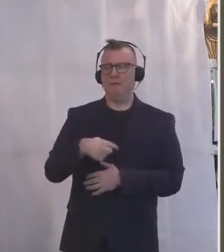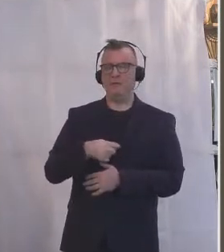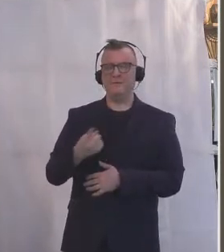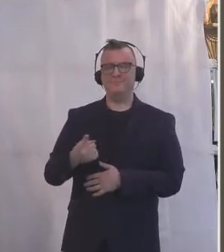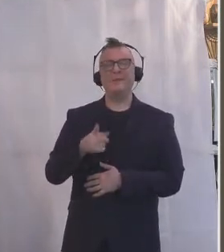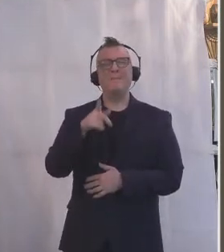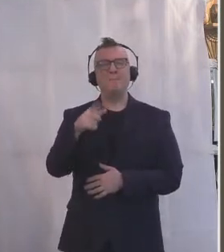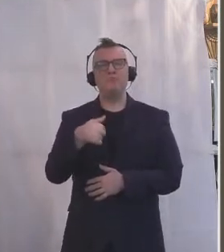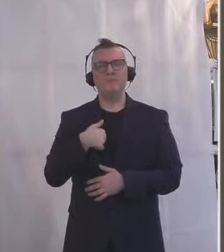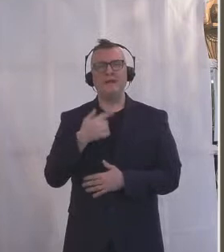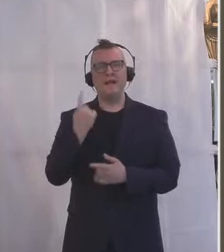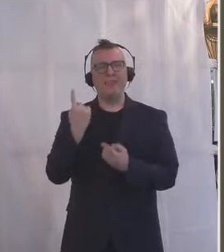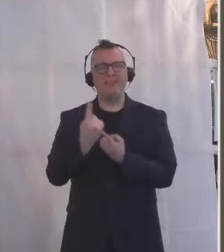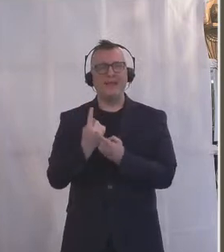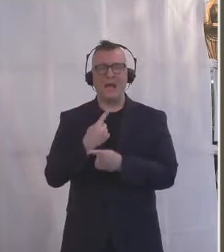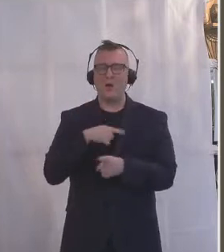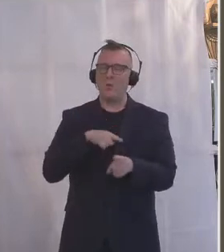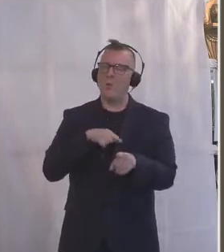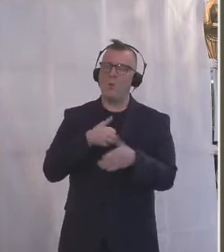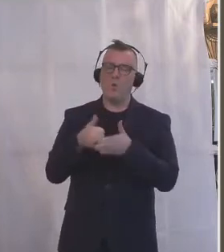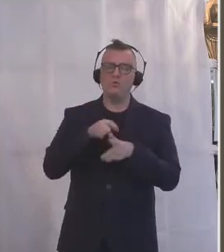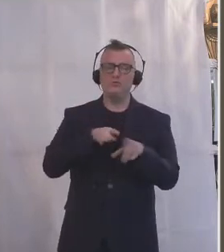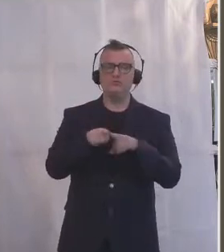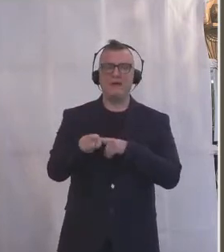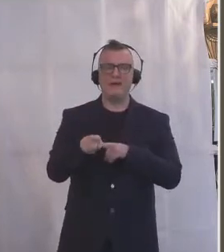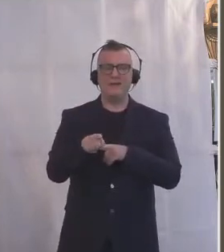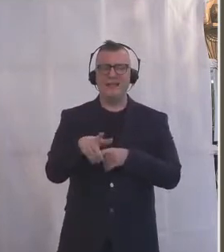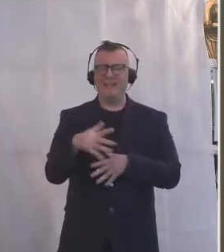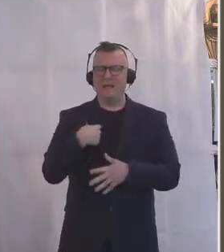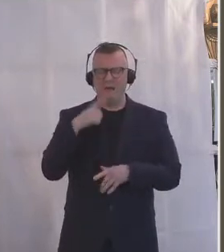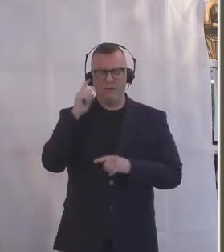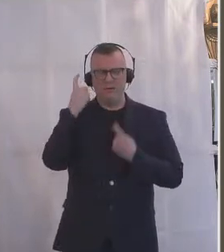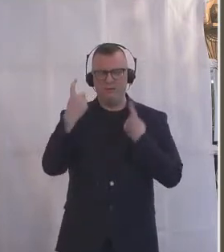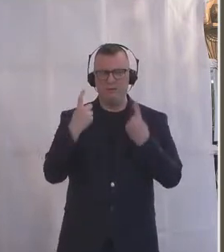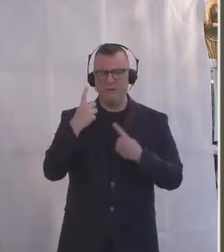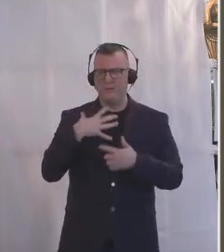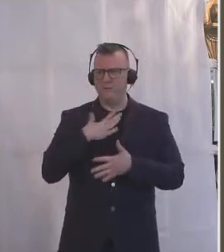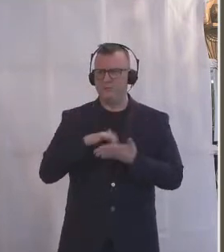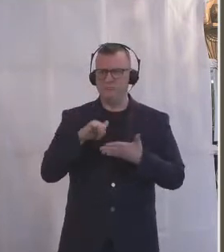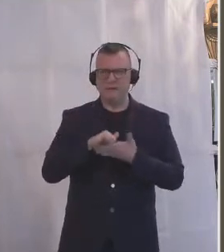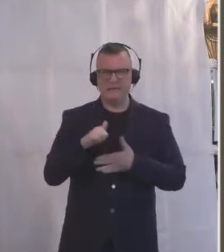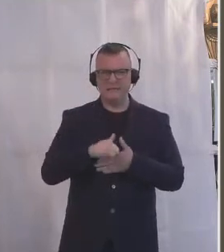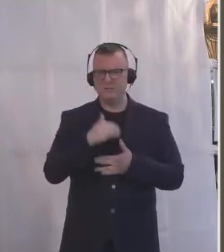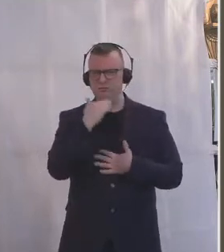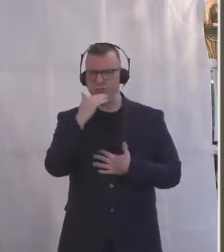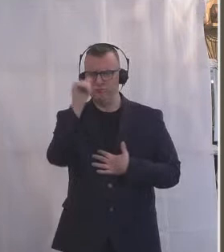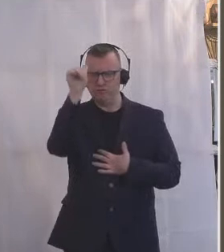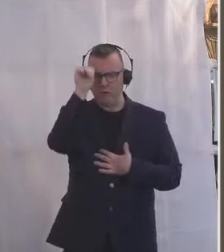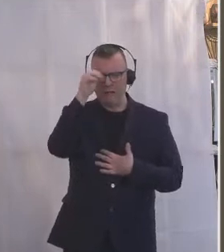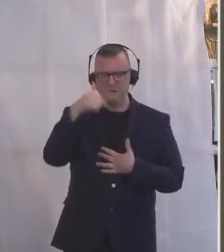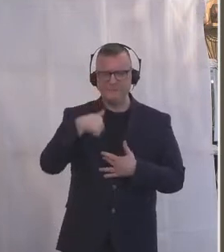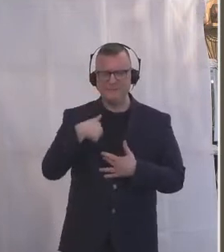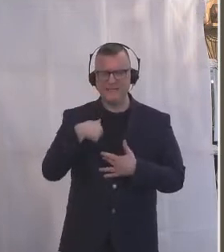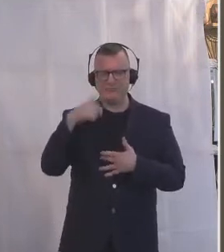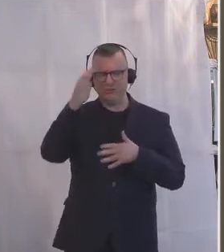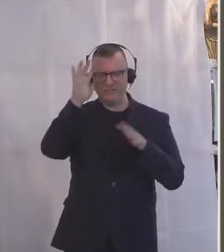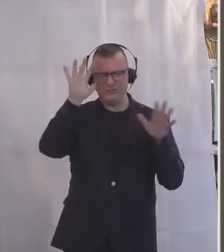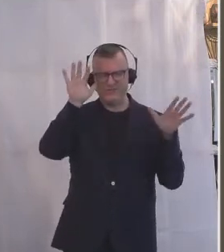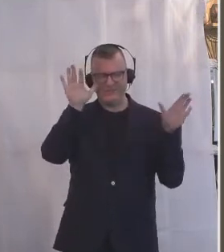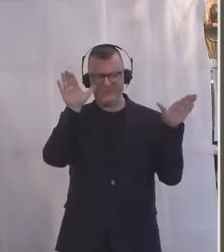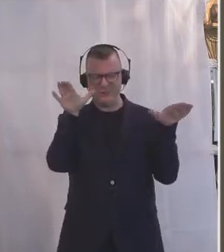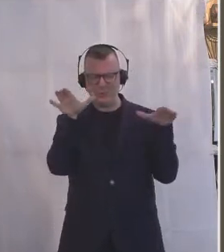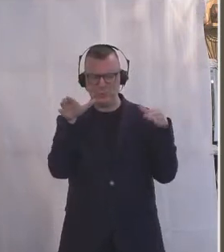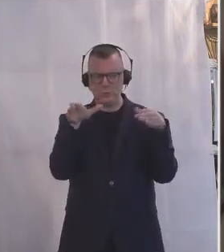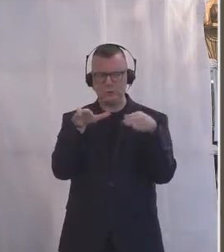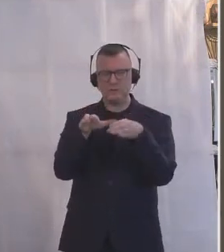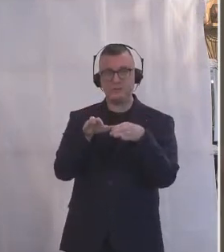and I find this really helpful, is all of that kind of worry that am I getting it right, or that angst about do I know enough, I've always tried to channel it into just trying to